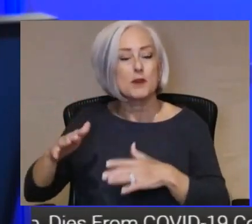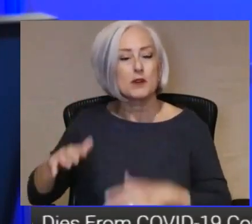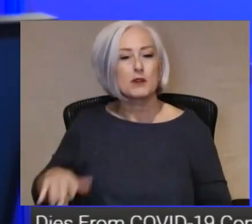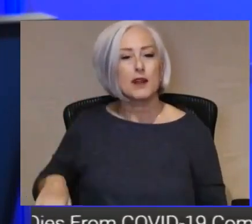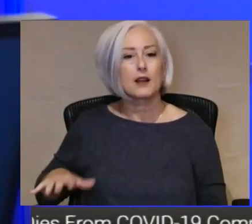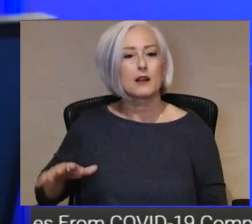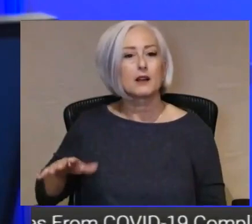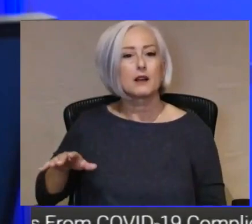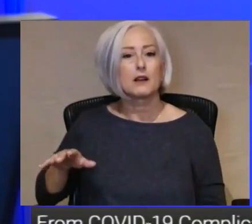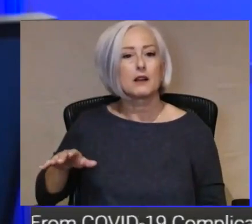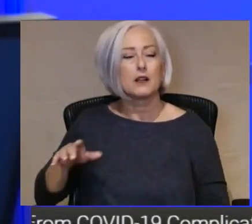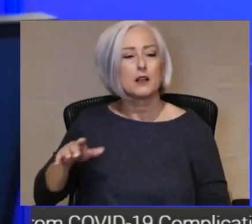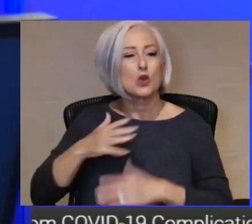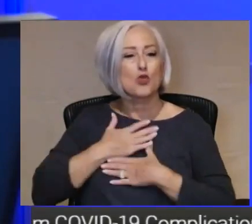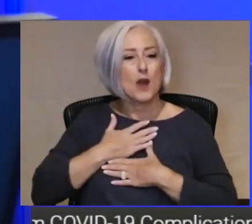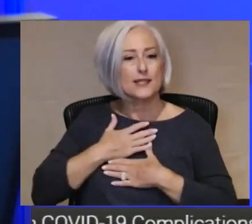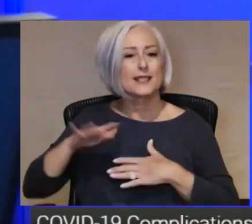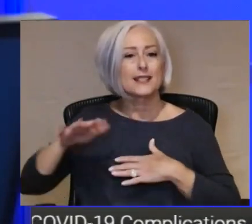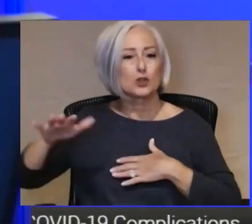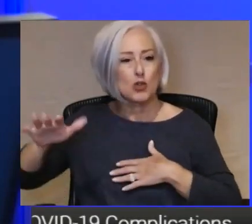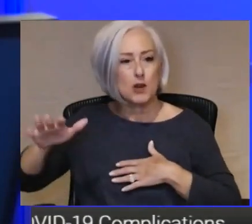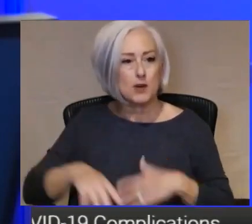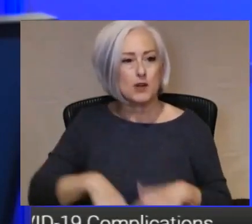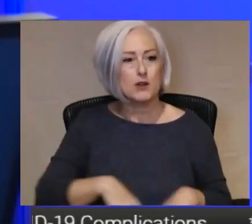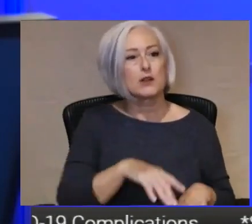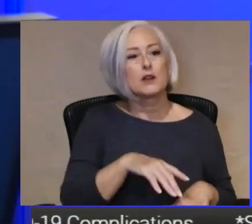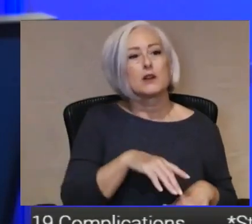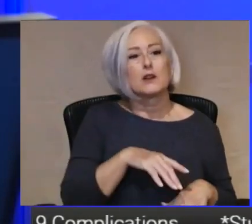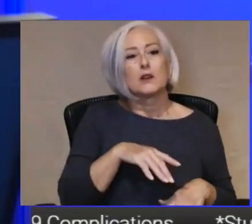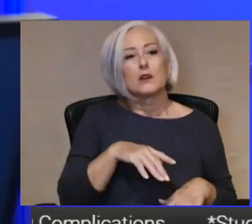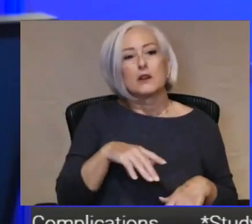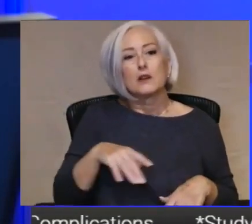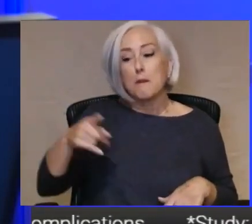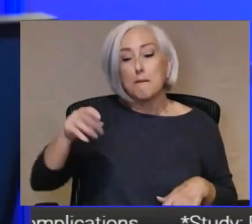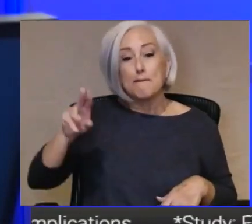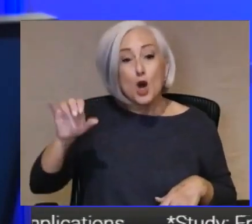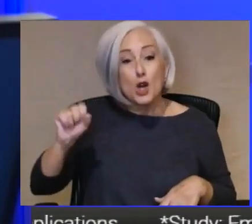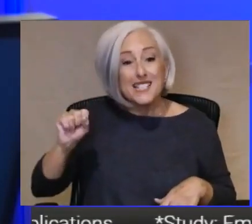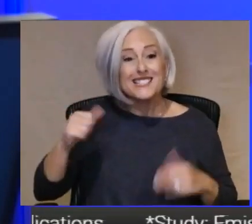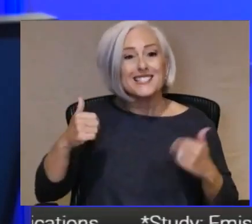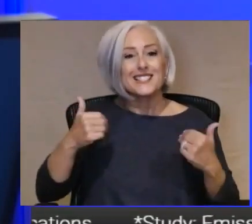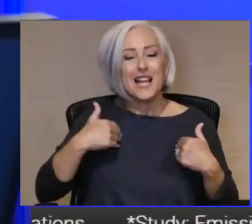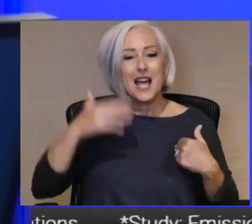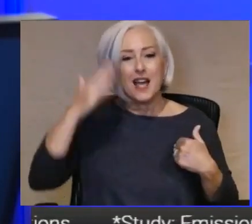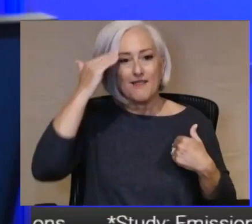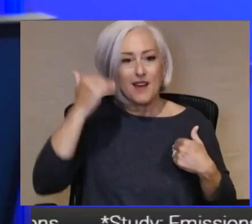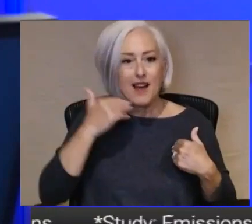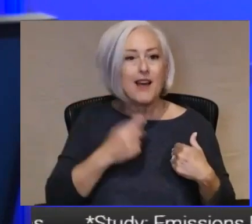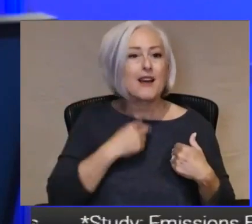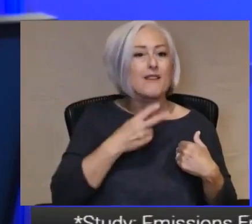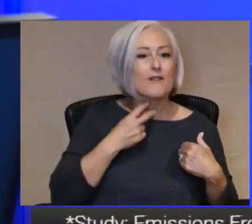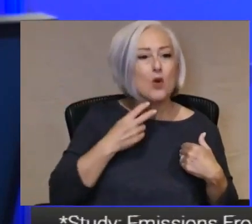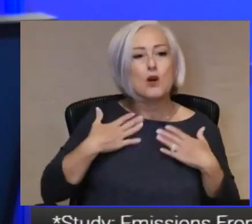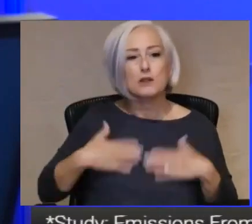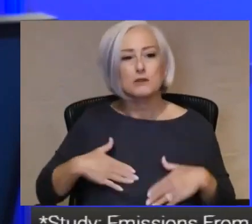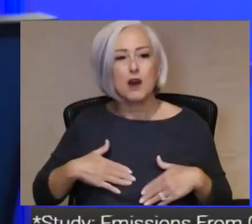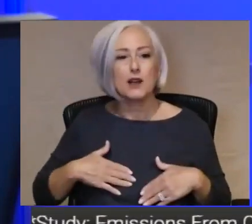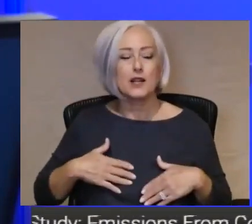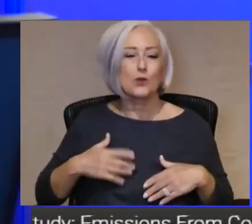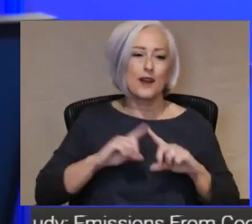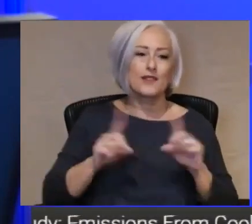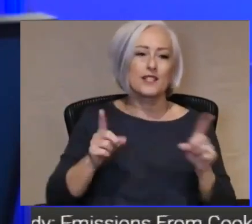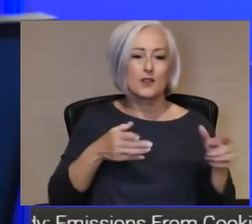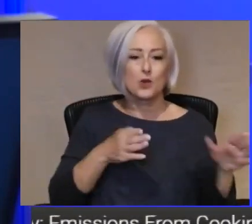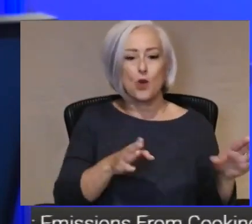with essential tremor more have it in their hands, their head, their voice. So there are also other ways to try to differentiate. And finally,